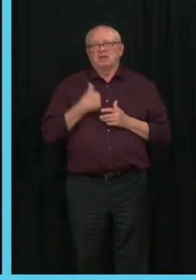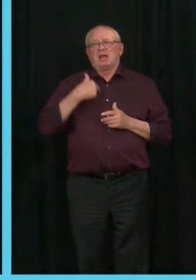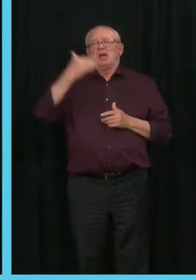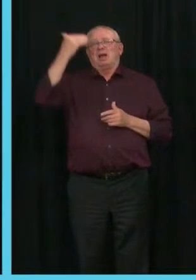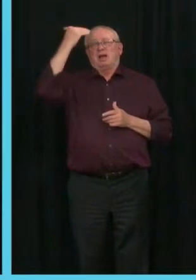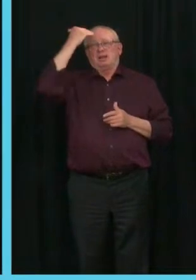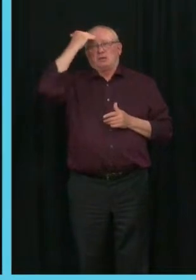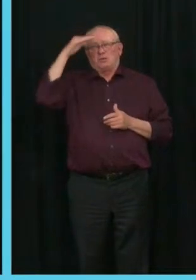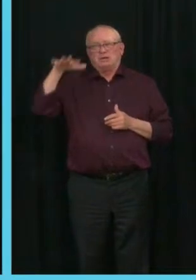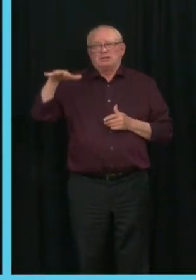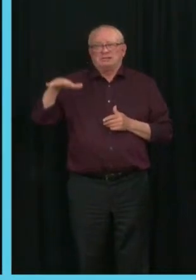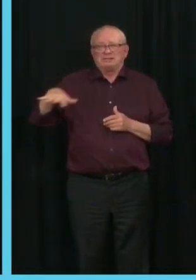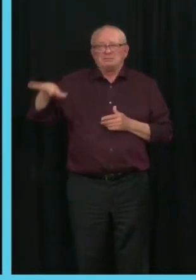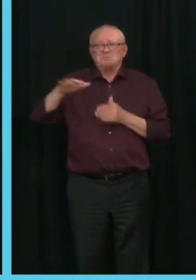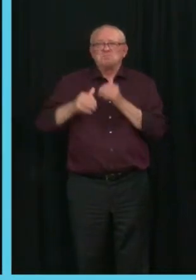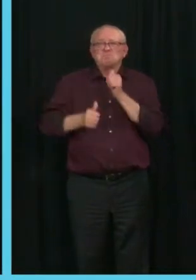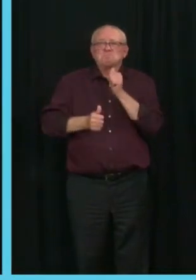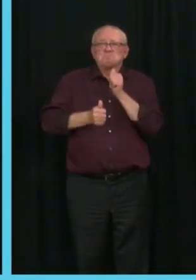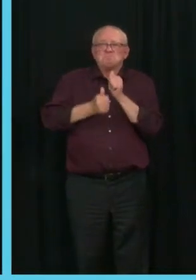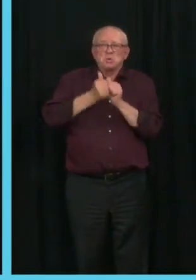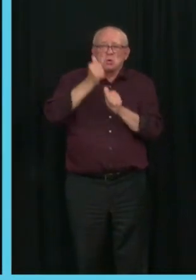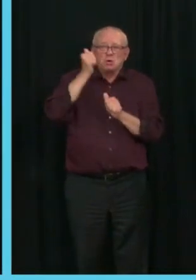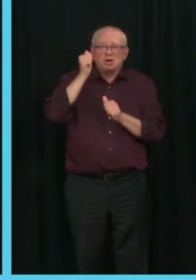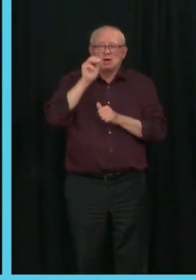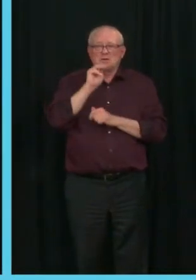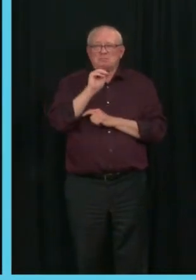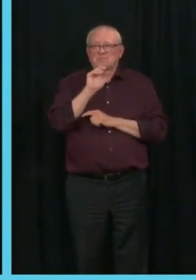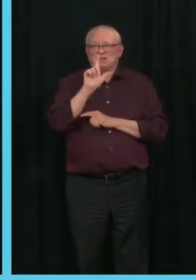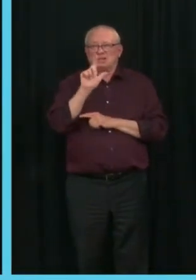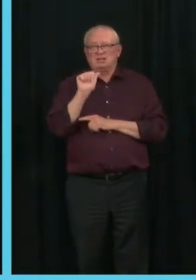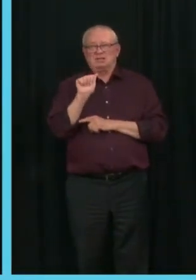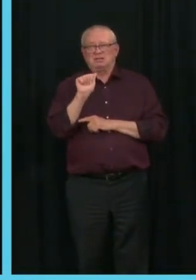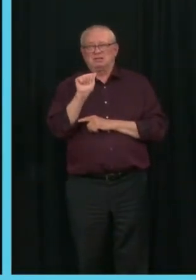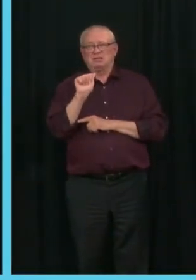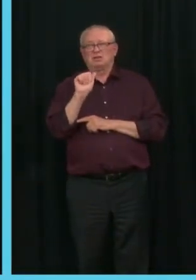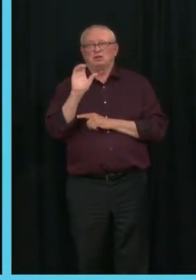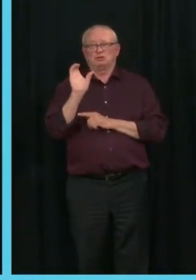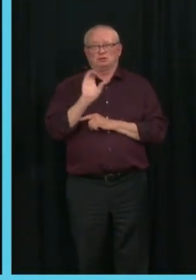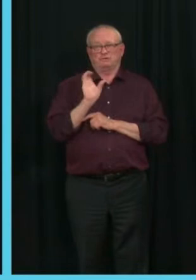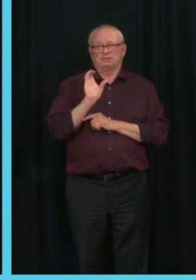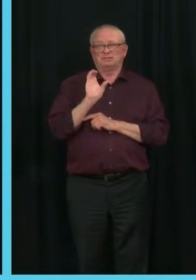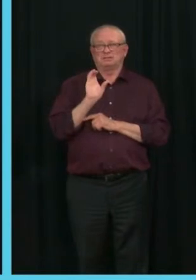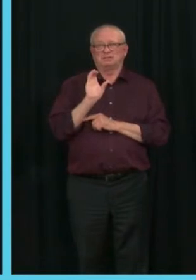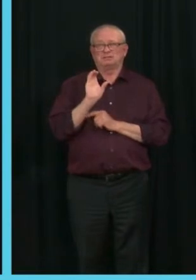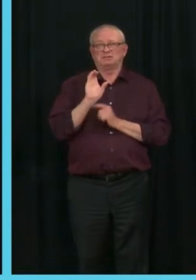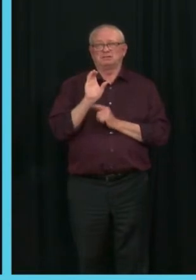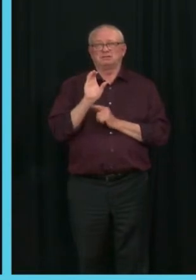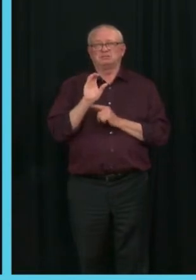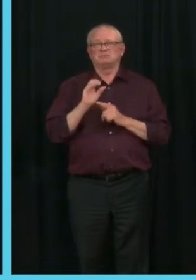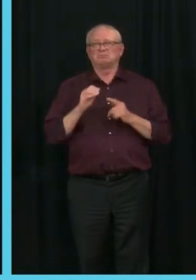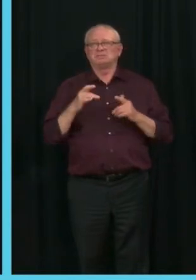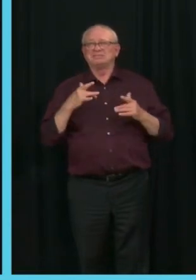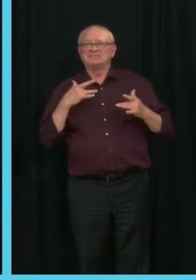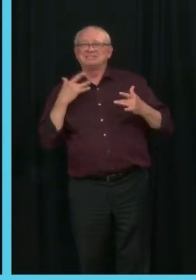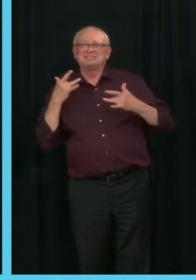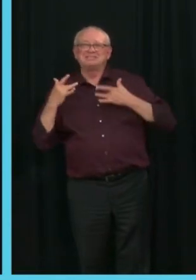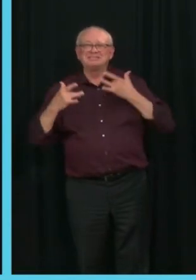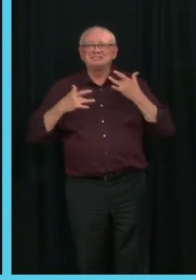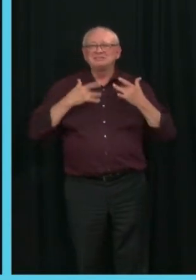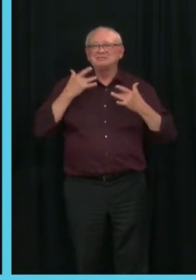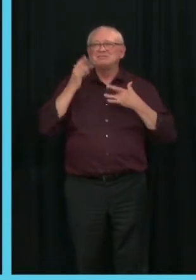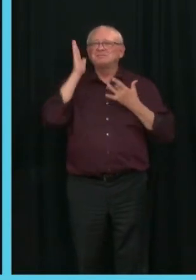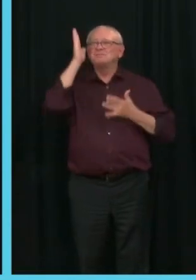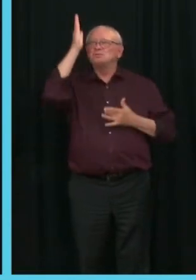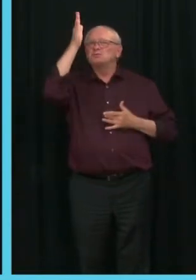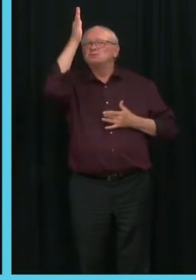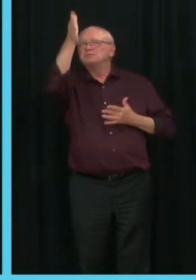of Conservative MLAs and members are excited about the opportunities that lie in front of